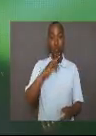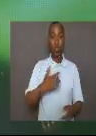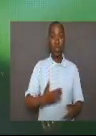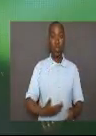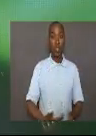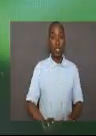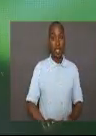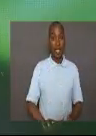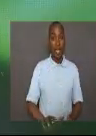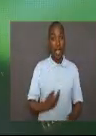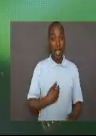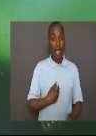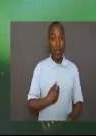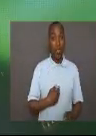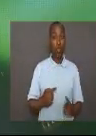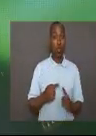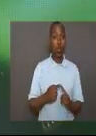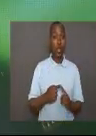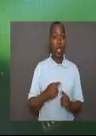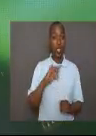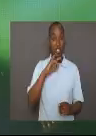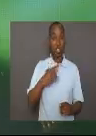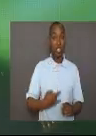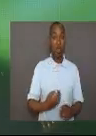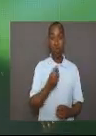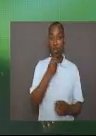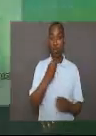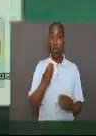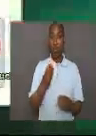away from a fetus into the placenta.